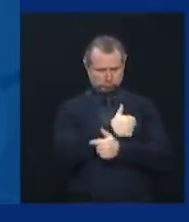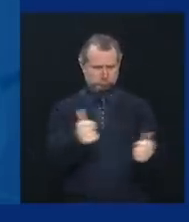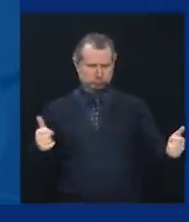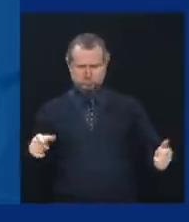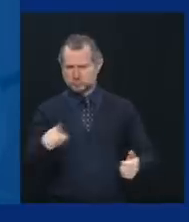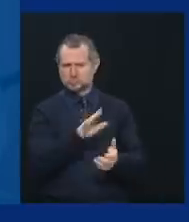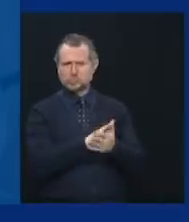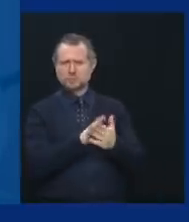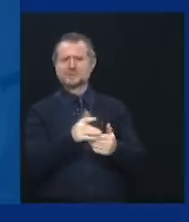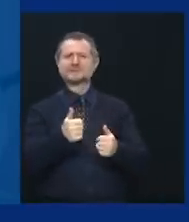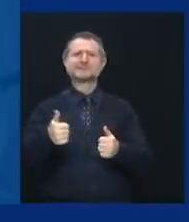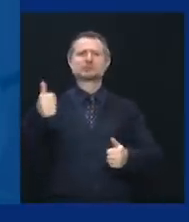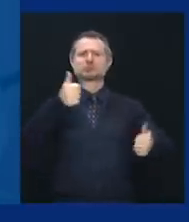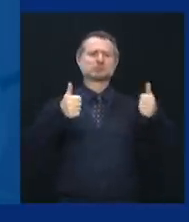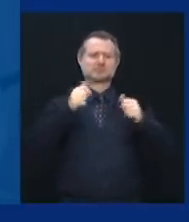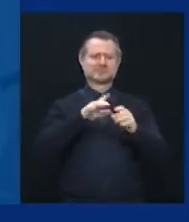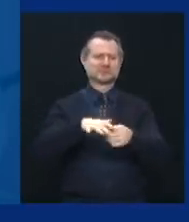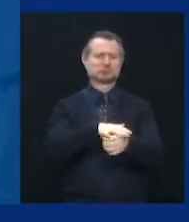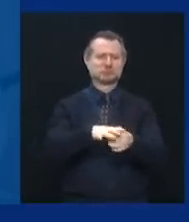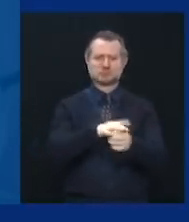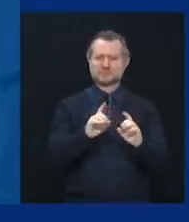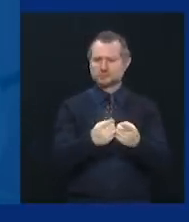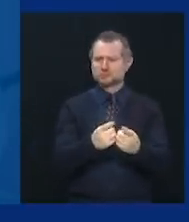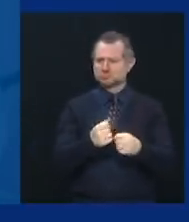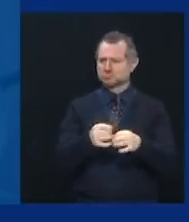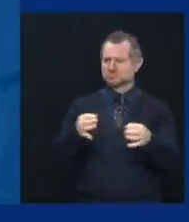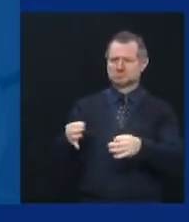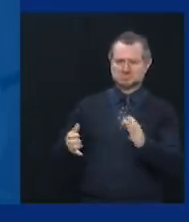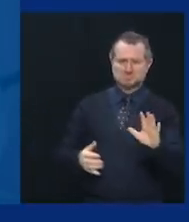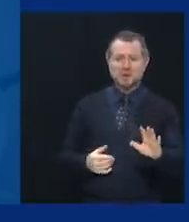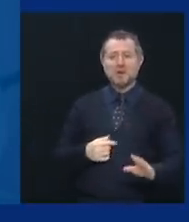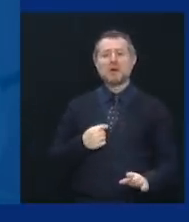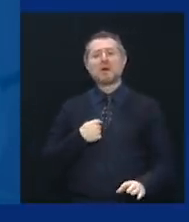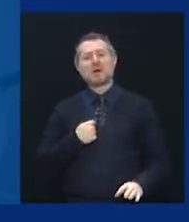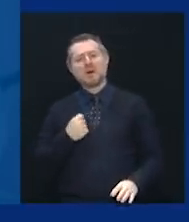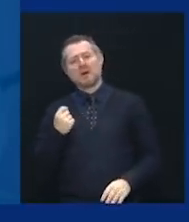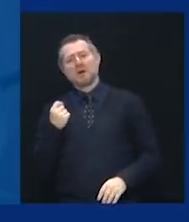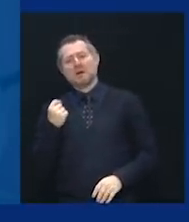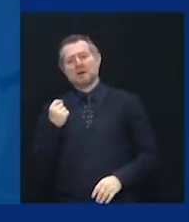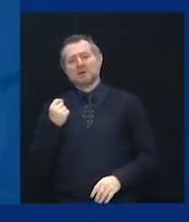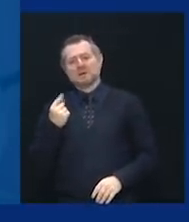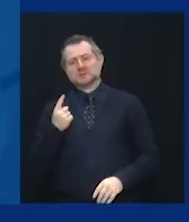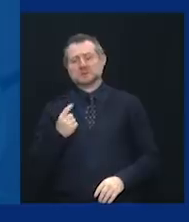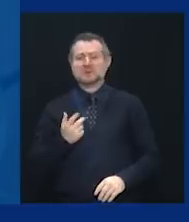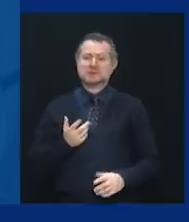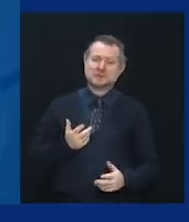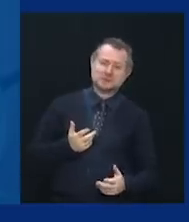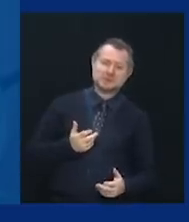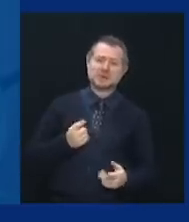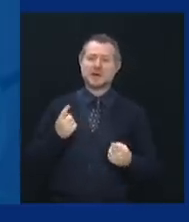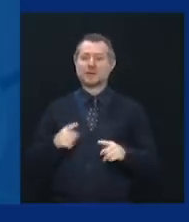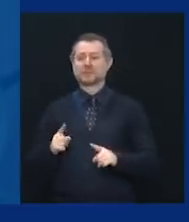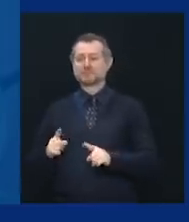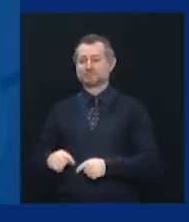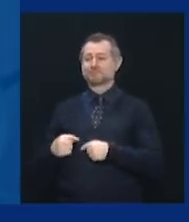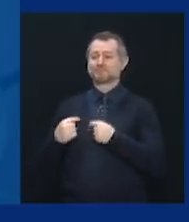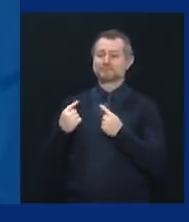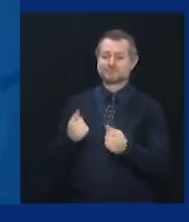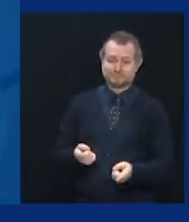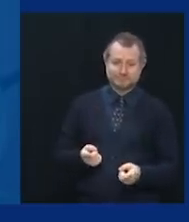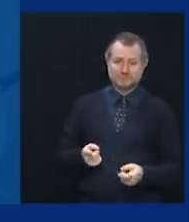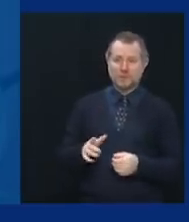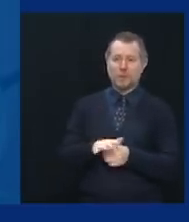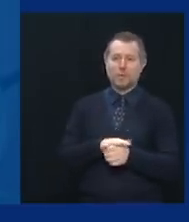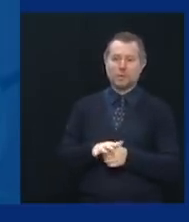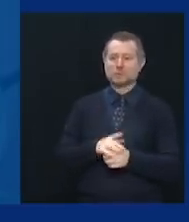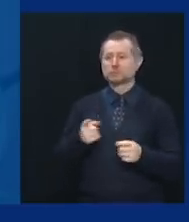the state. I understand the primacy and the history of local control